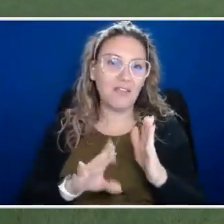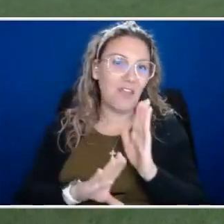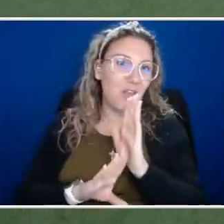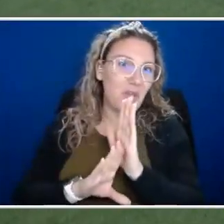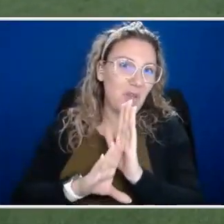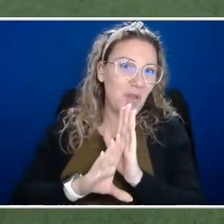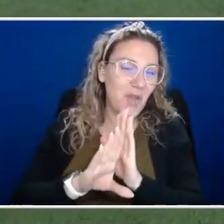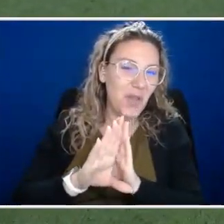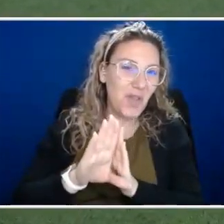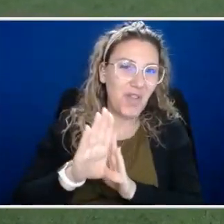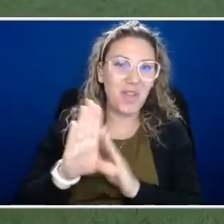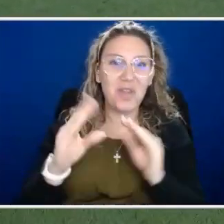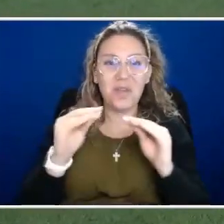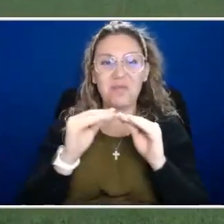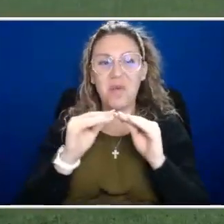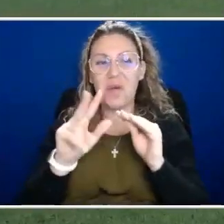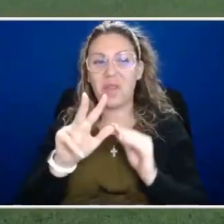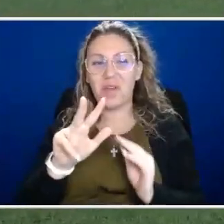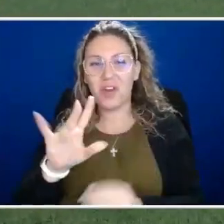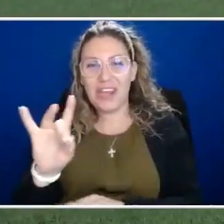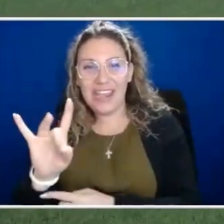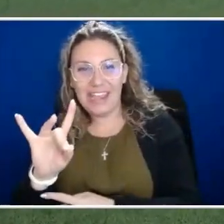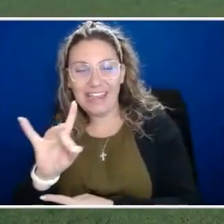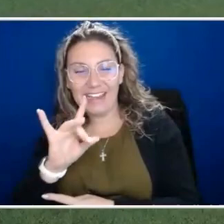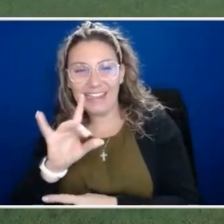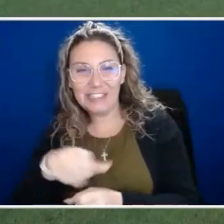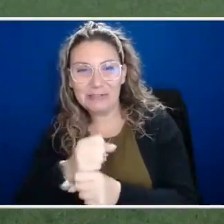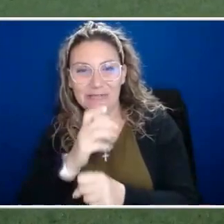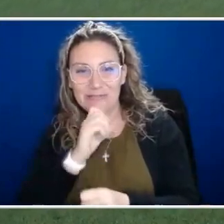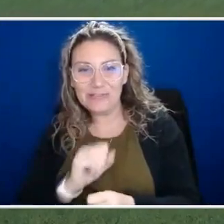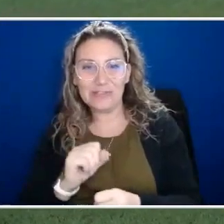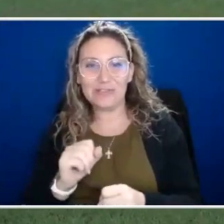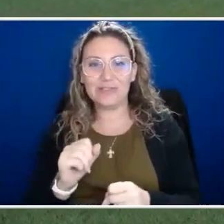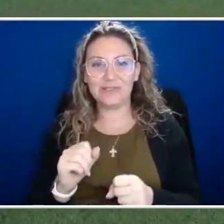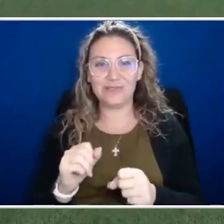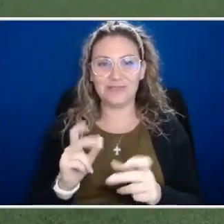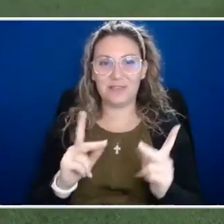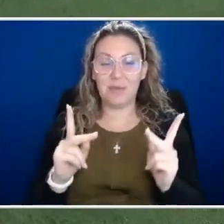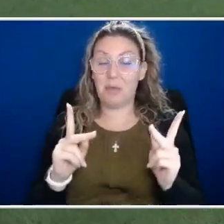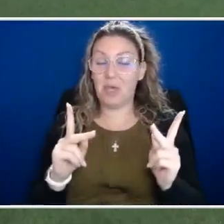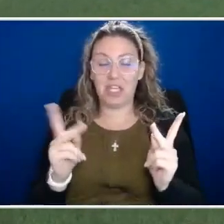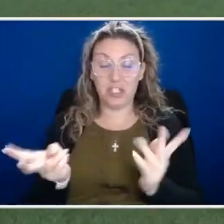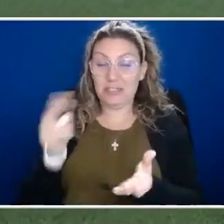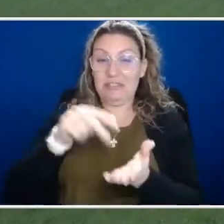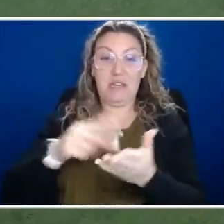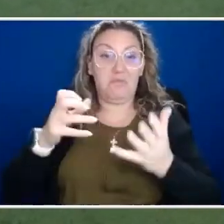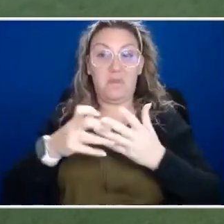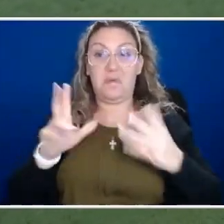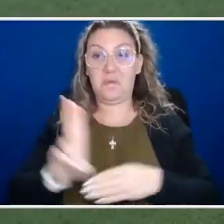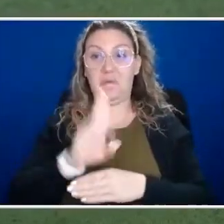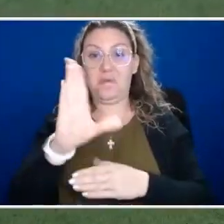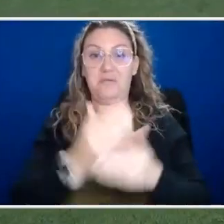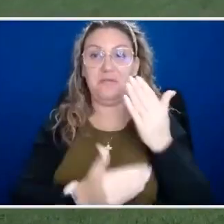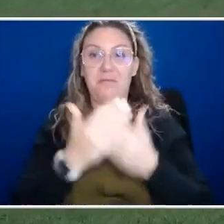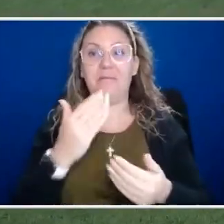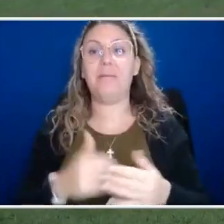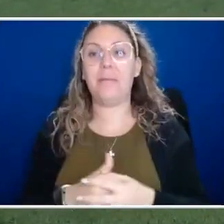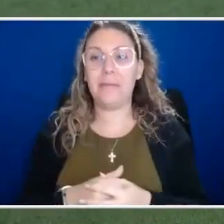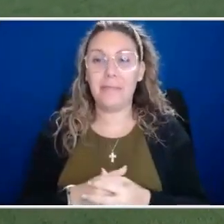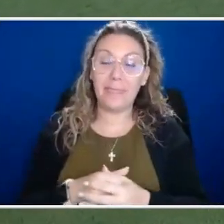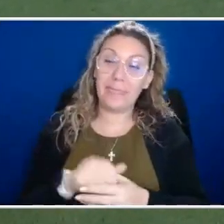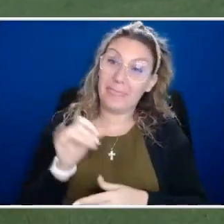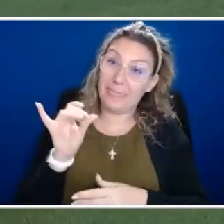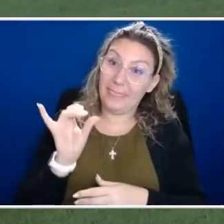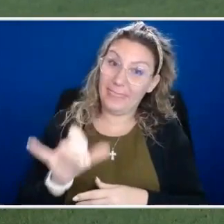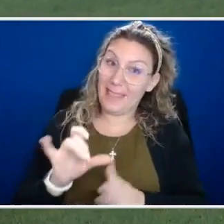certain positions, right? Yeah. Like, I know people who can just stand up without using their hands. Yeah, and that's pretty impressive,